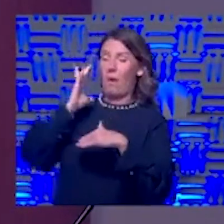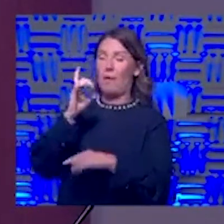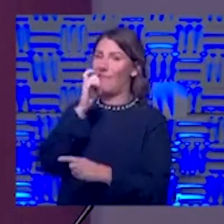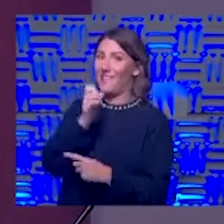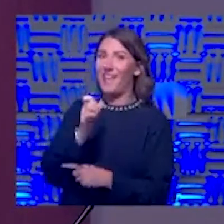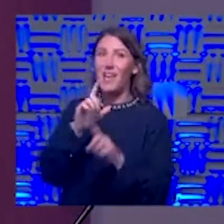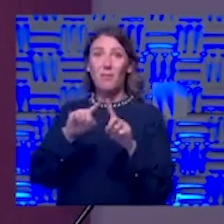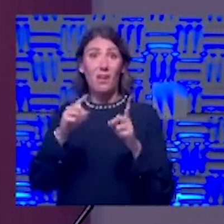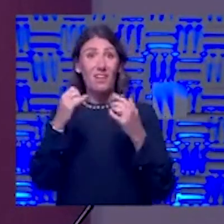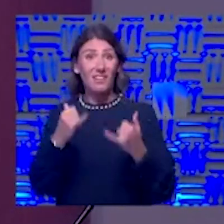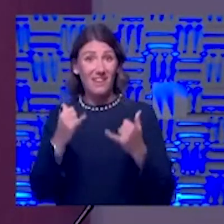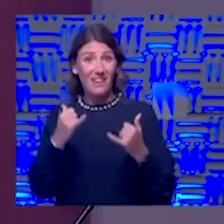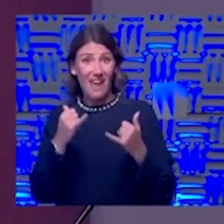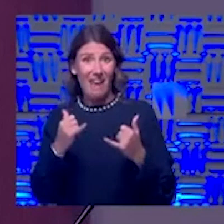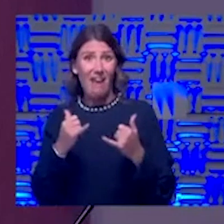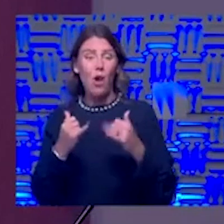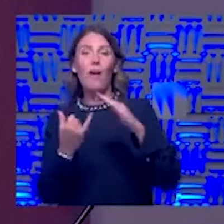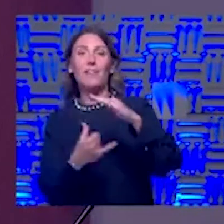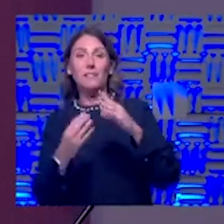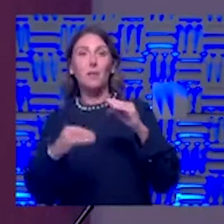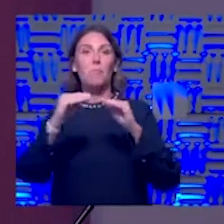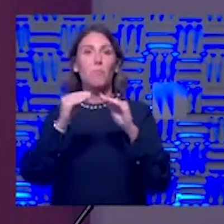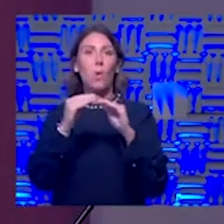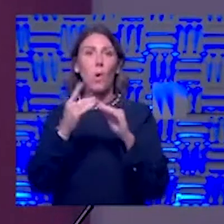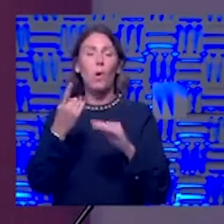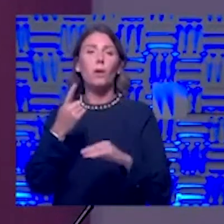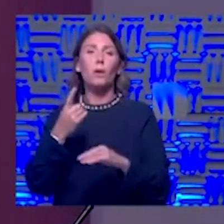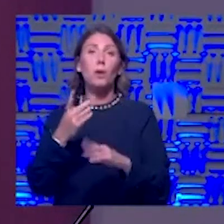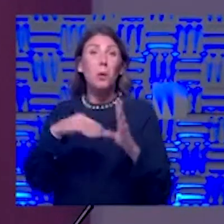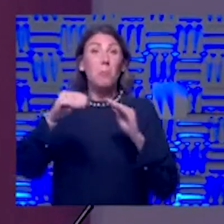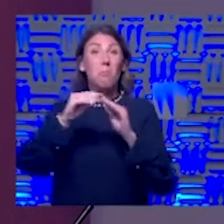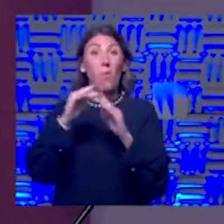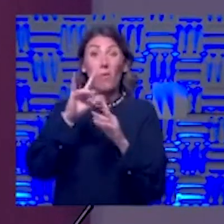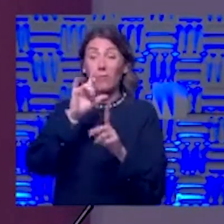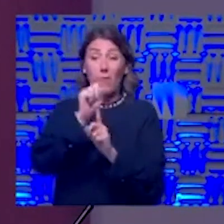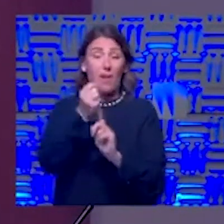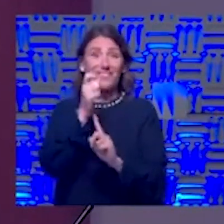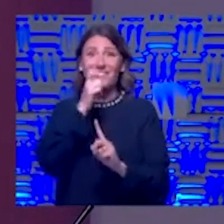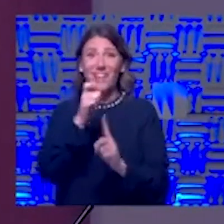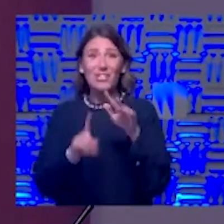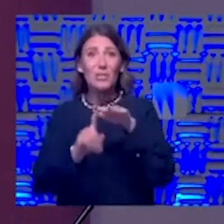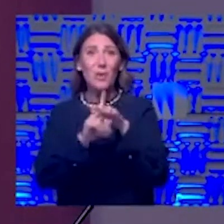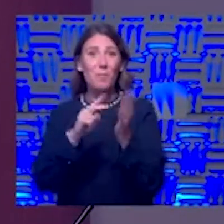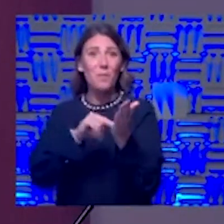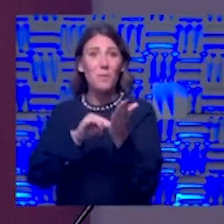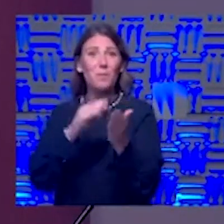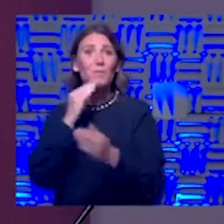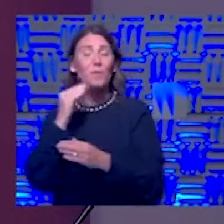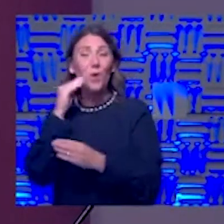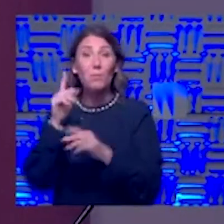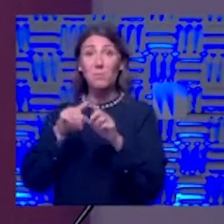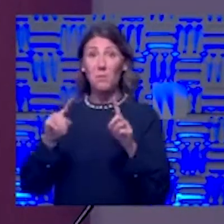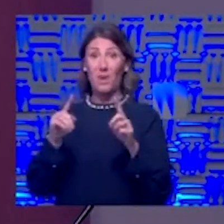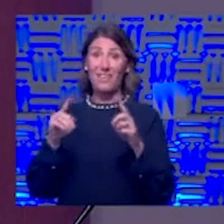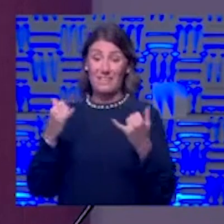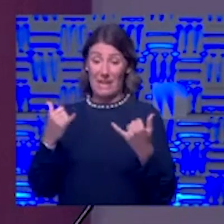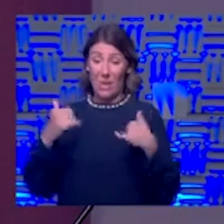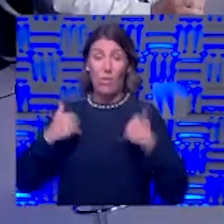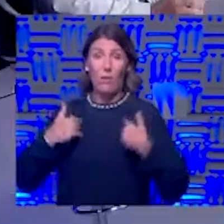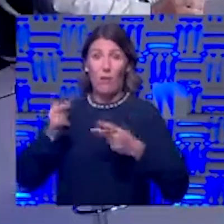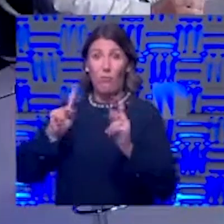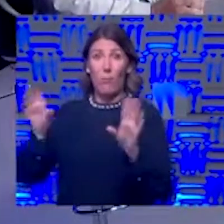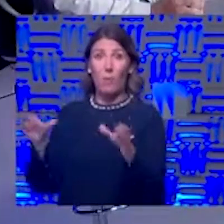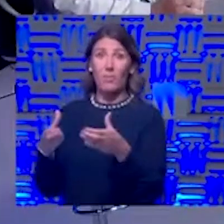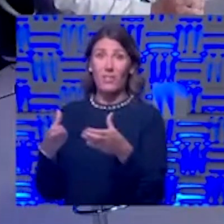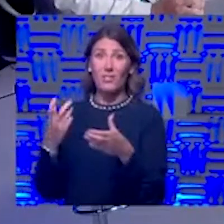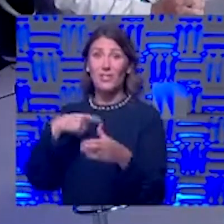the speed of new cases in nursing homes, but we're seeing an increase in that rate of new cases in other populations and younger populations, for example. We're going to